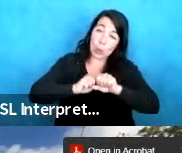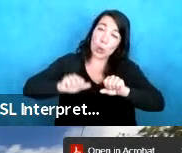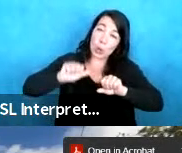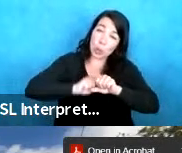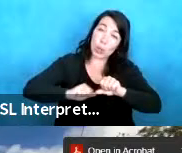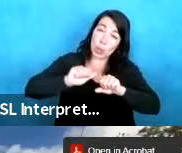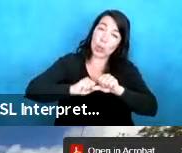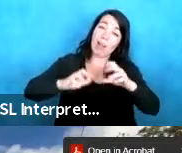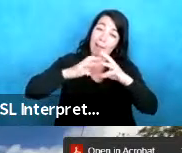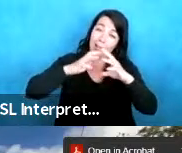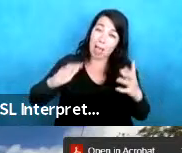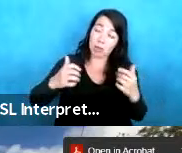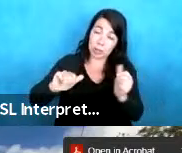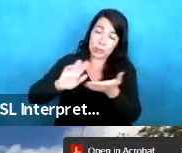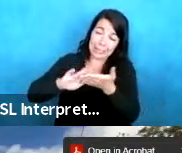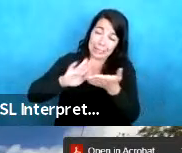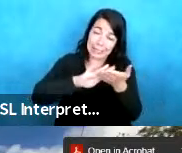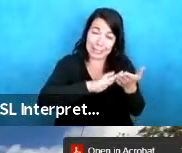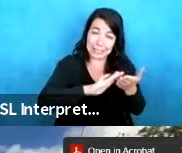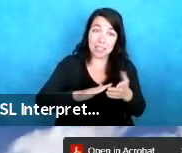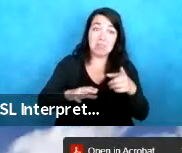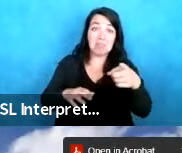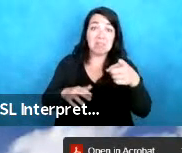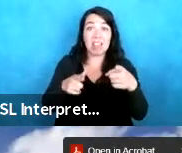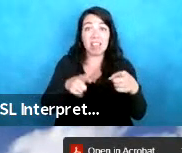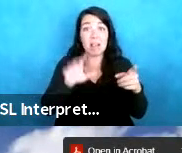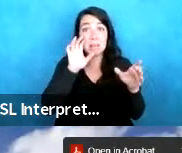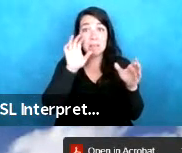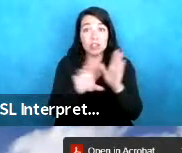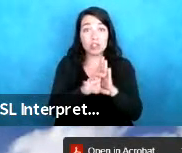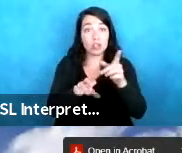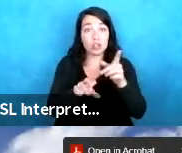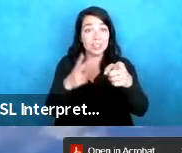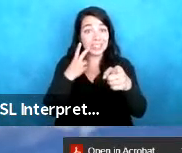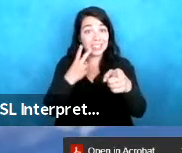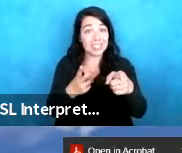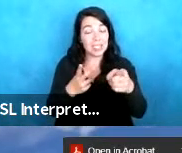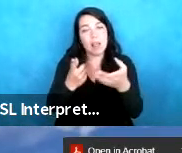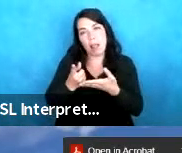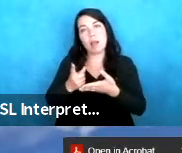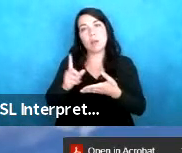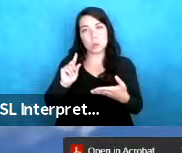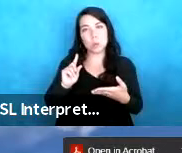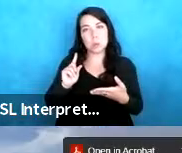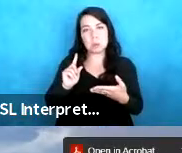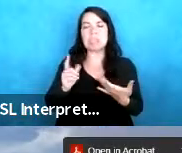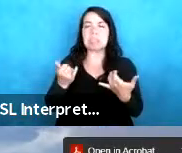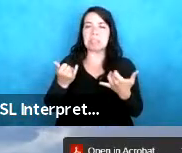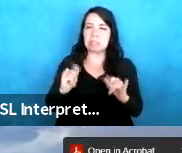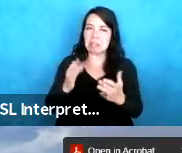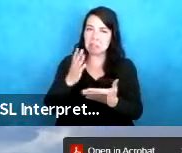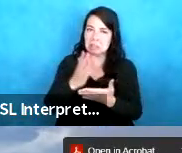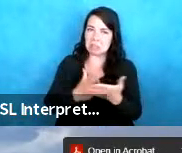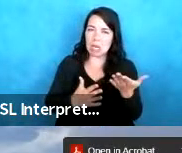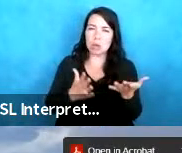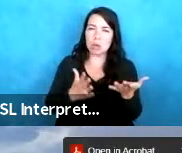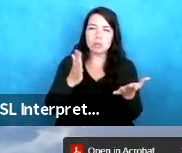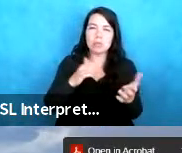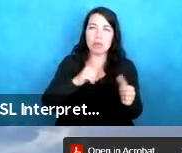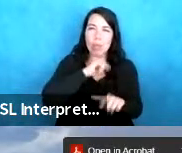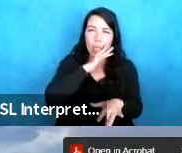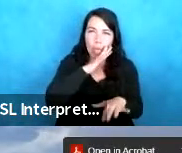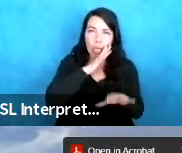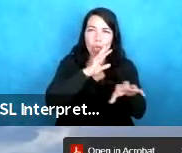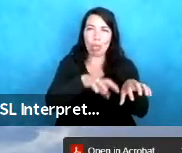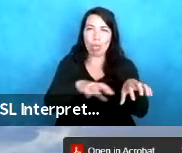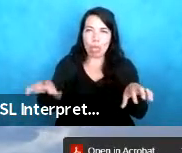now are those that were taken just this past week. There is still some debris on the property. Unfortunately, this is where we get into some